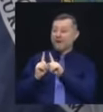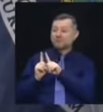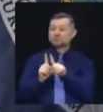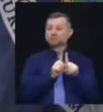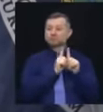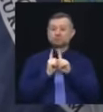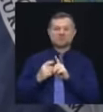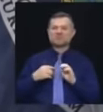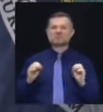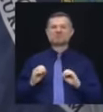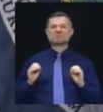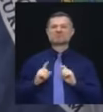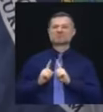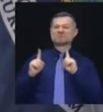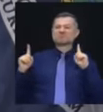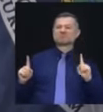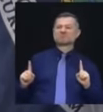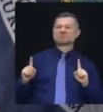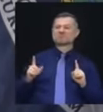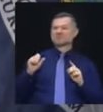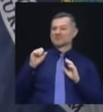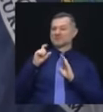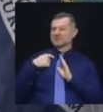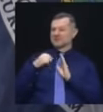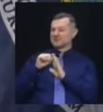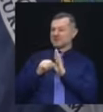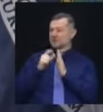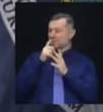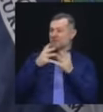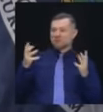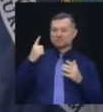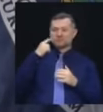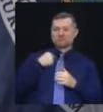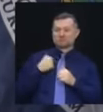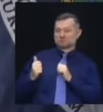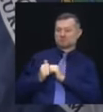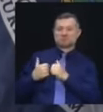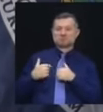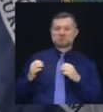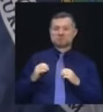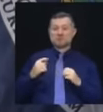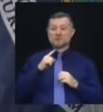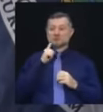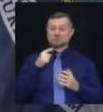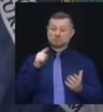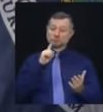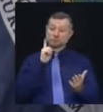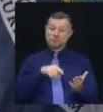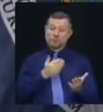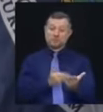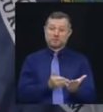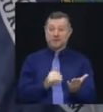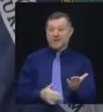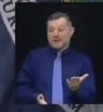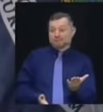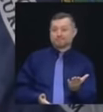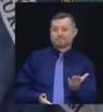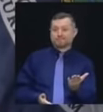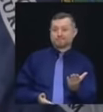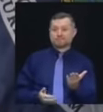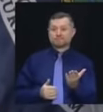presence of many in the state capitol. But that is what has been being reported. And I'm going to stand right here. At the end of my term, whenever it